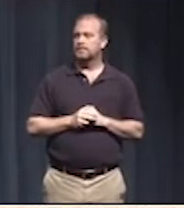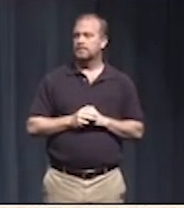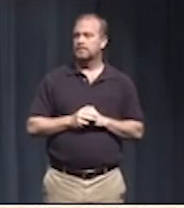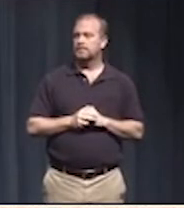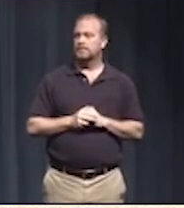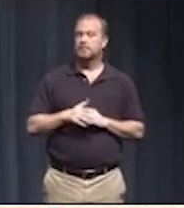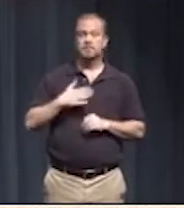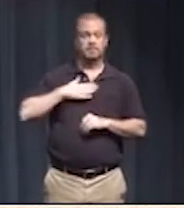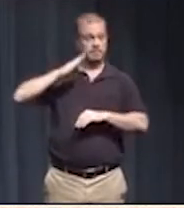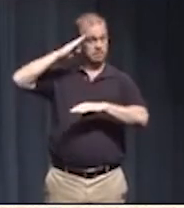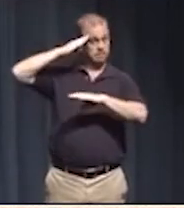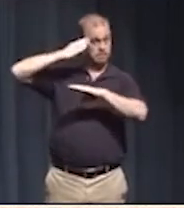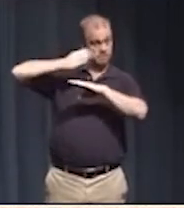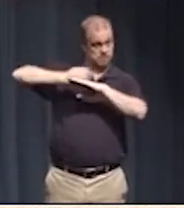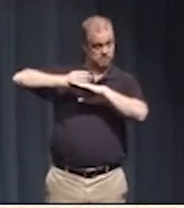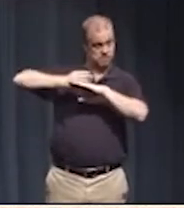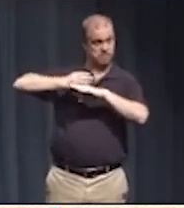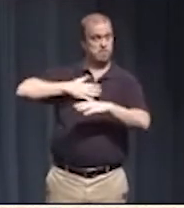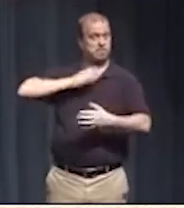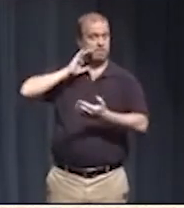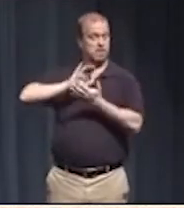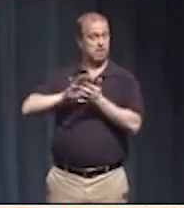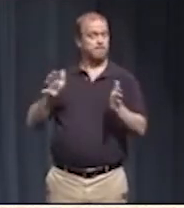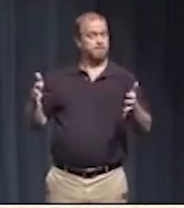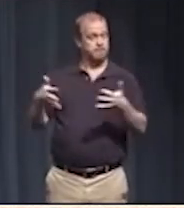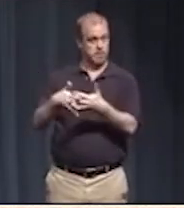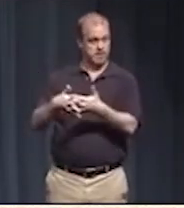When my wife was pregnant,